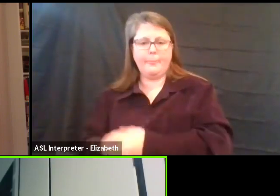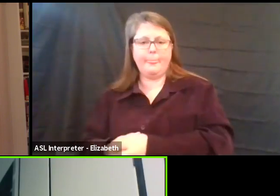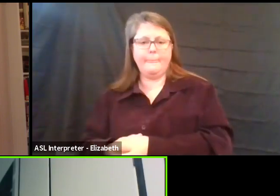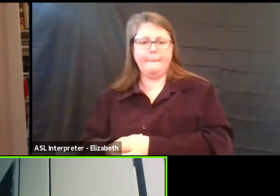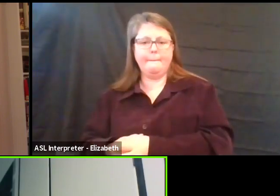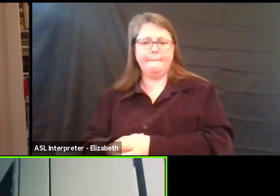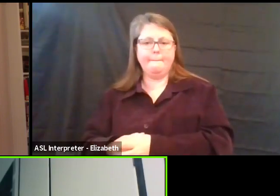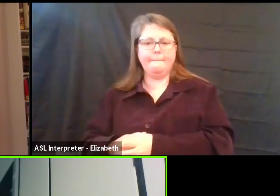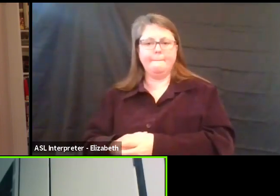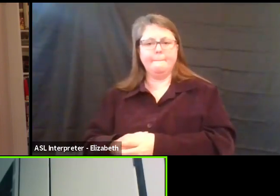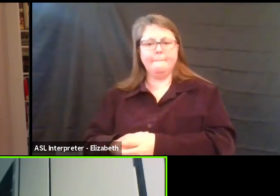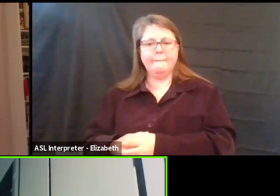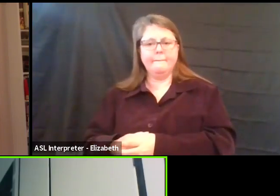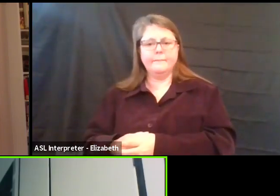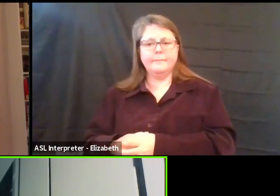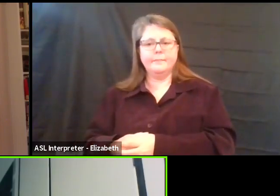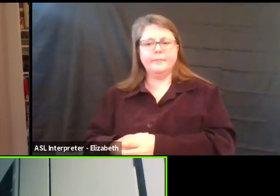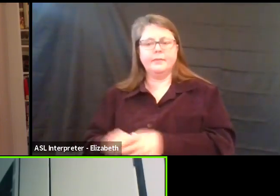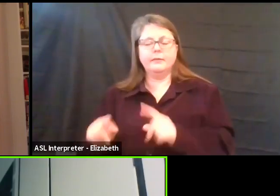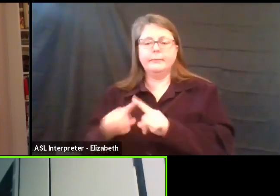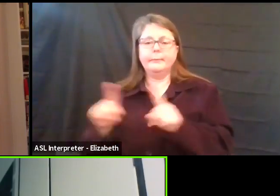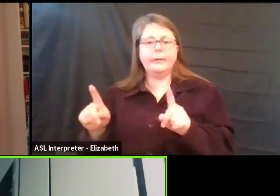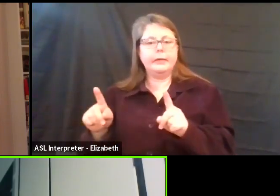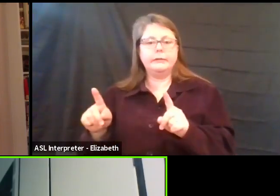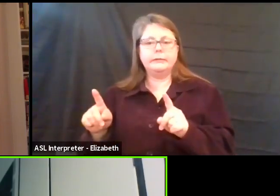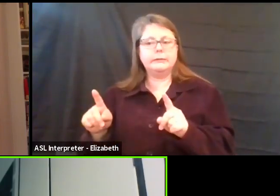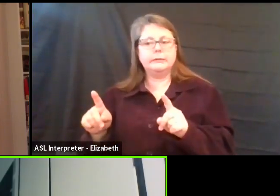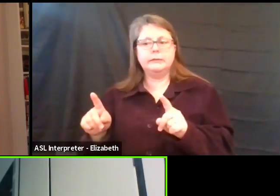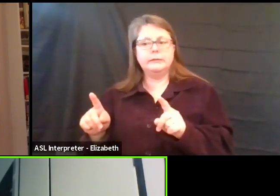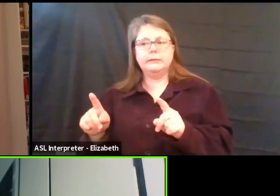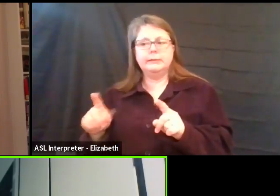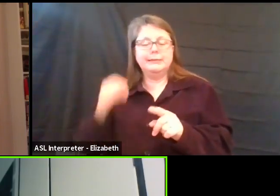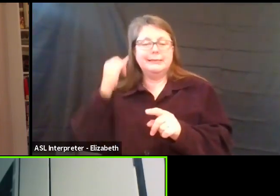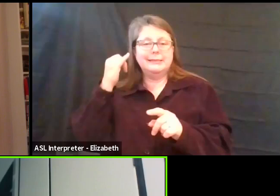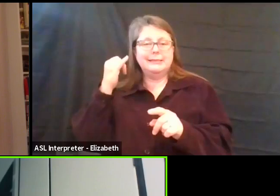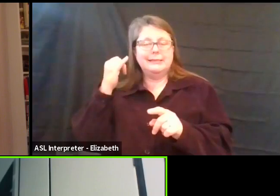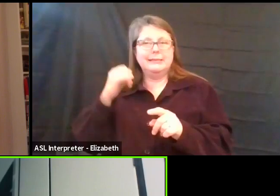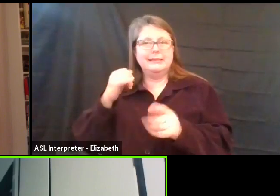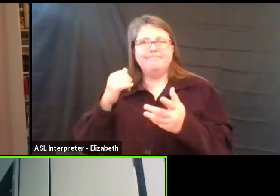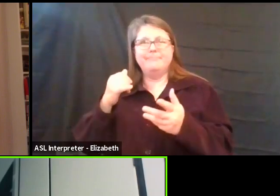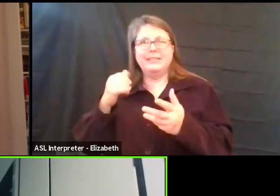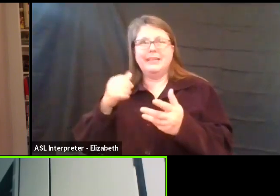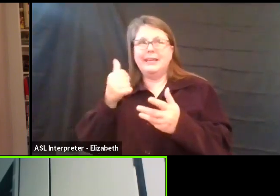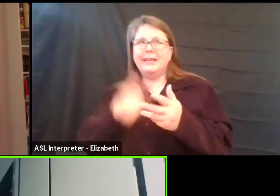But otherwise, they would not be eligible for financial